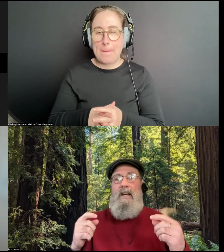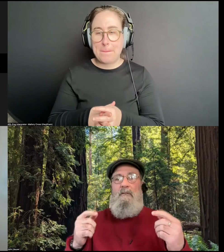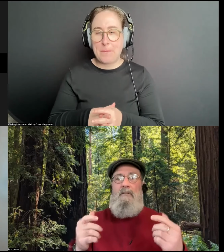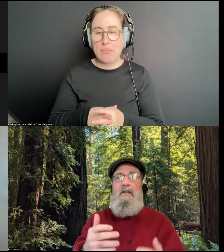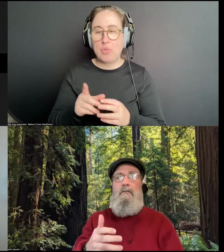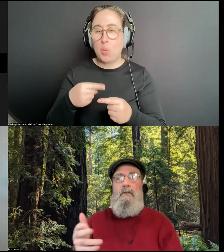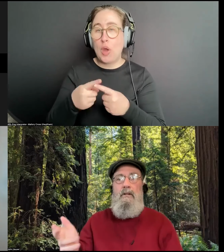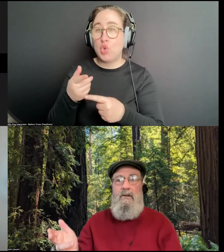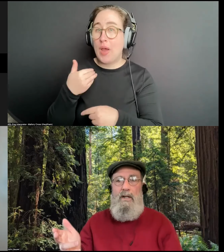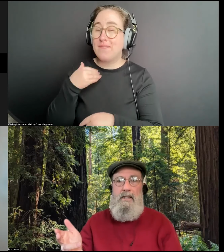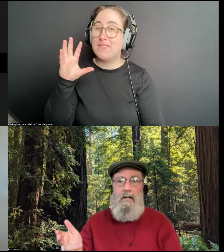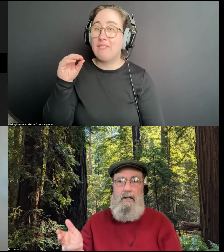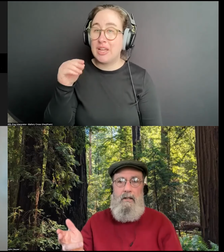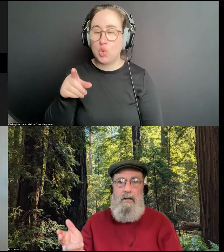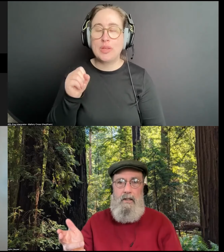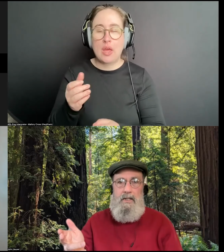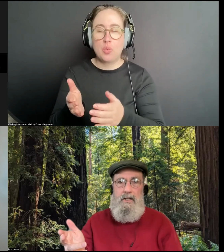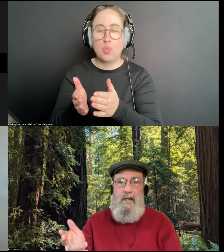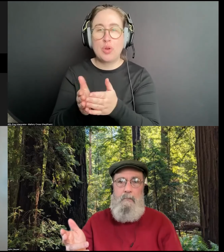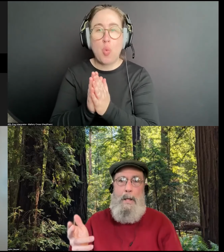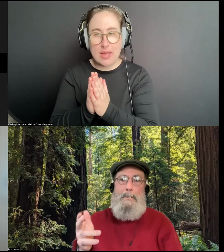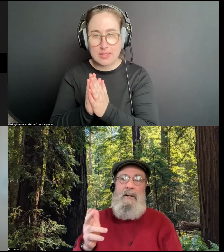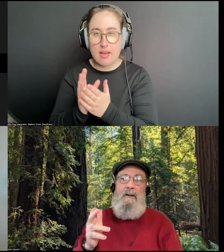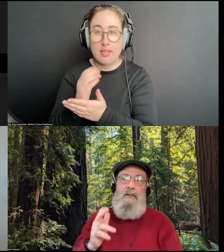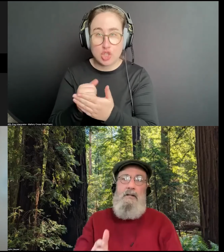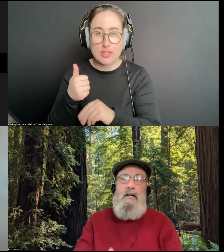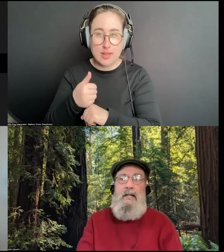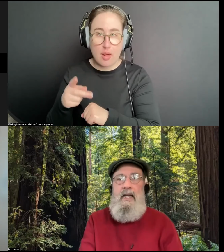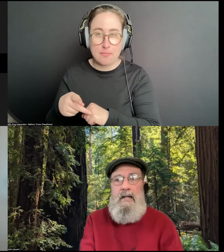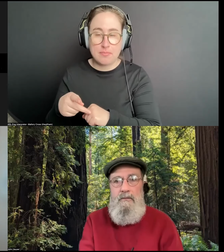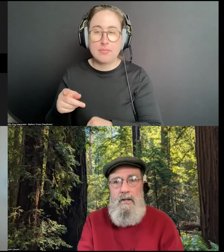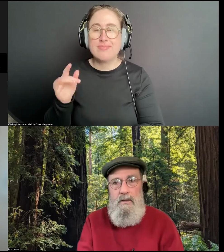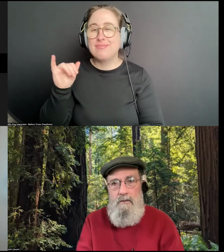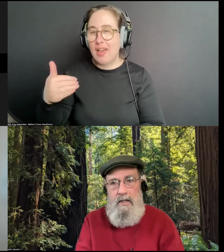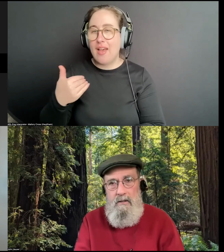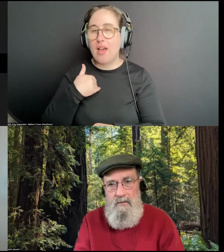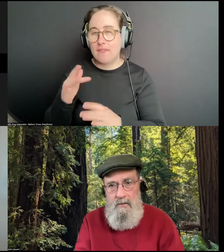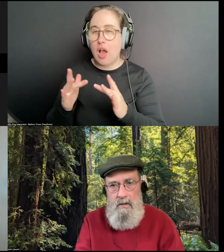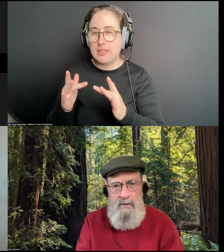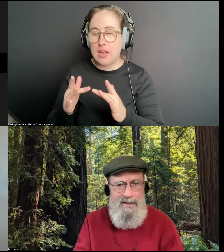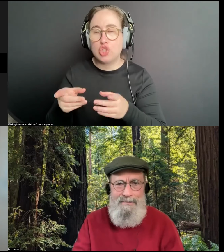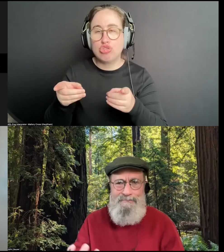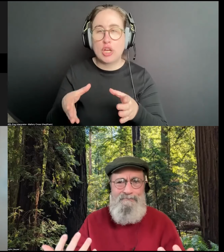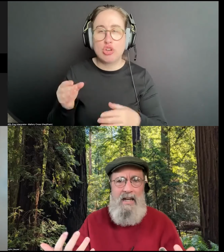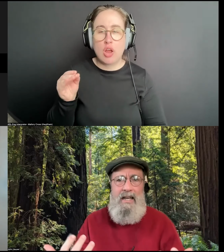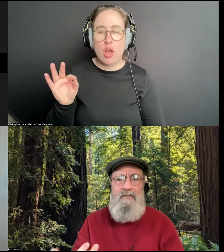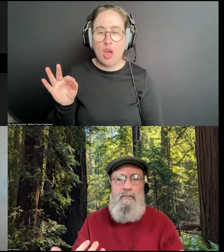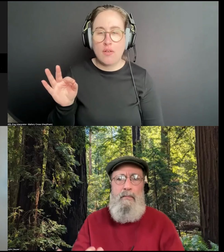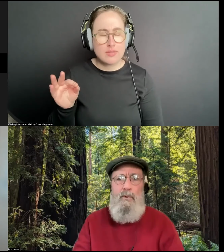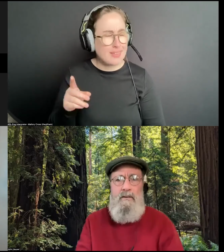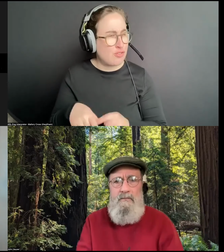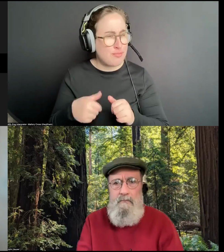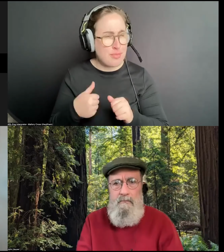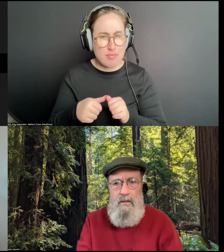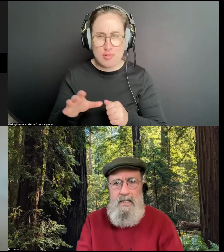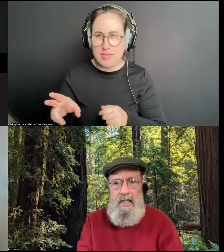Once you get 50, you can request a collection set up. There's a contact for you, the director of, I can't even remember